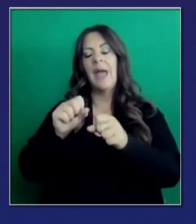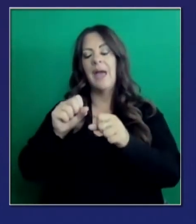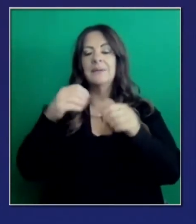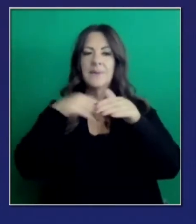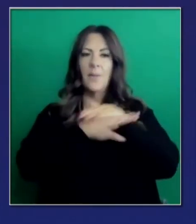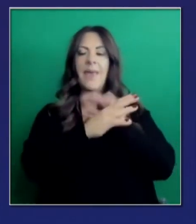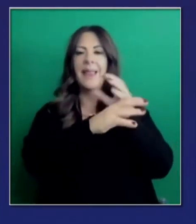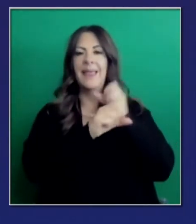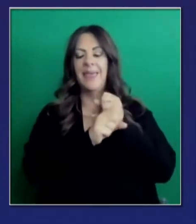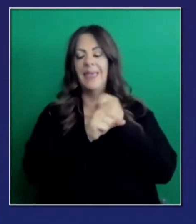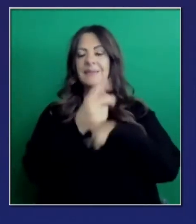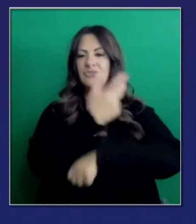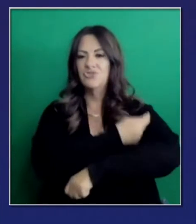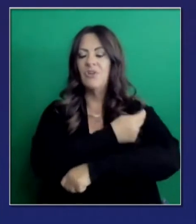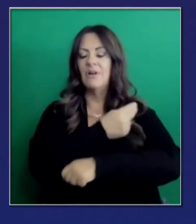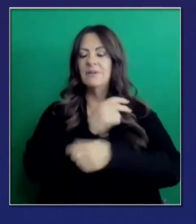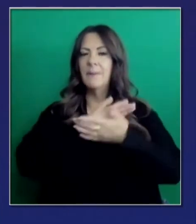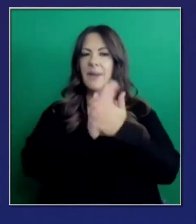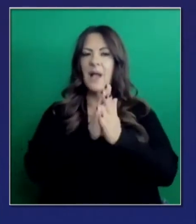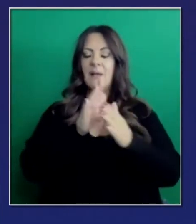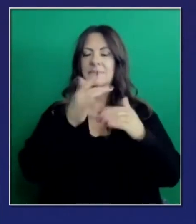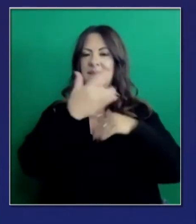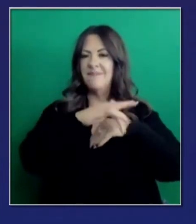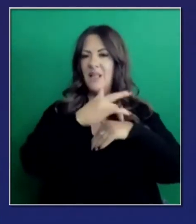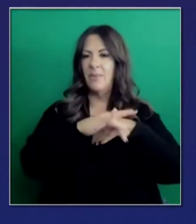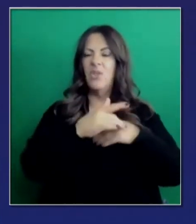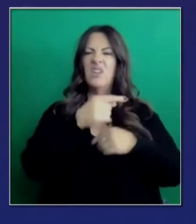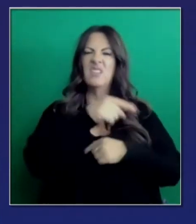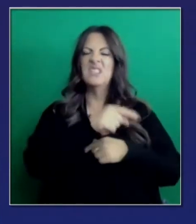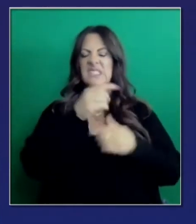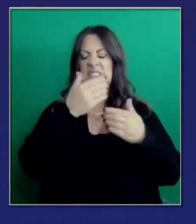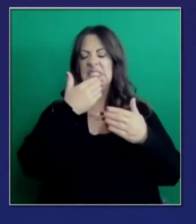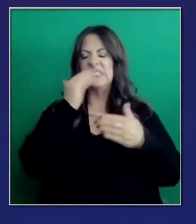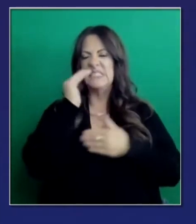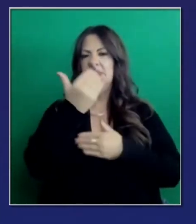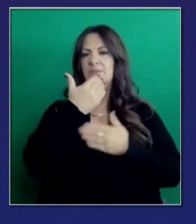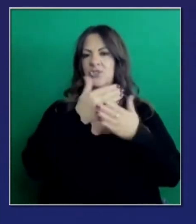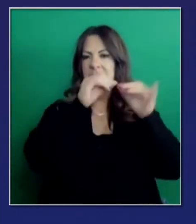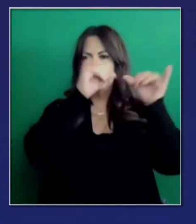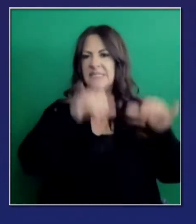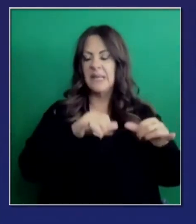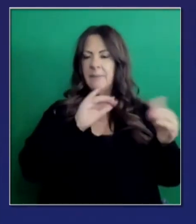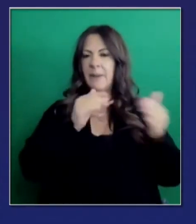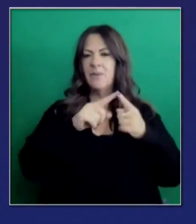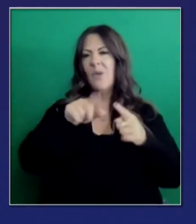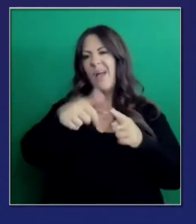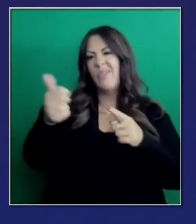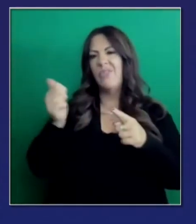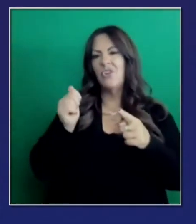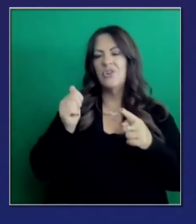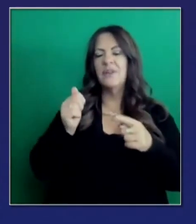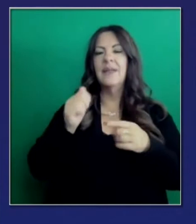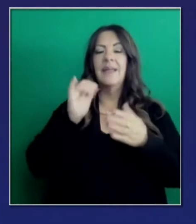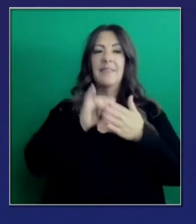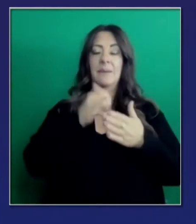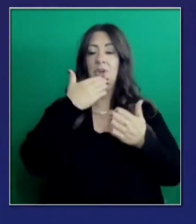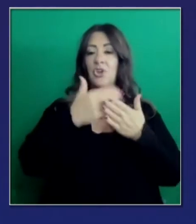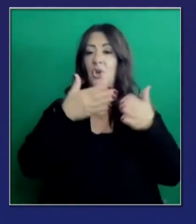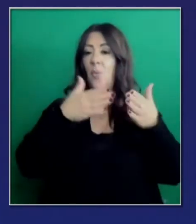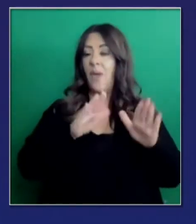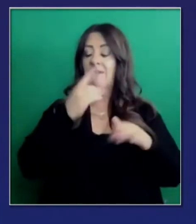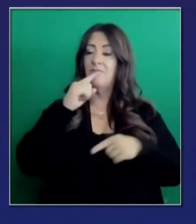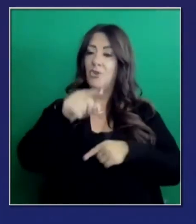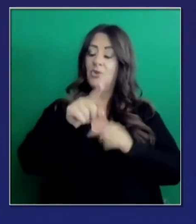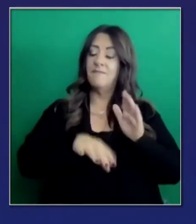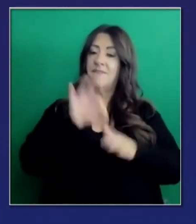platform, versus other mechanisms and platforms in terms of finding out when it's your turn to get vaccinated and how and where